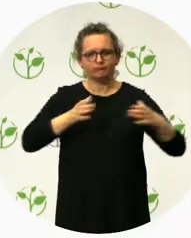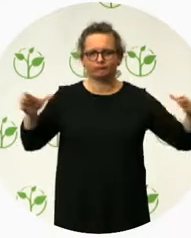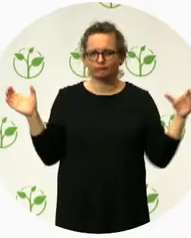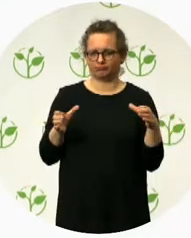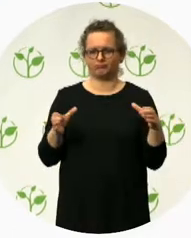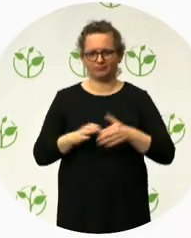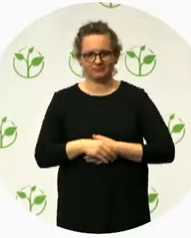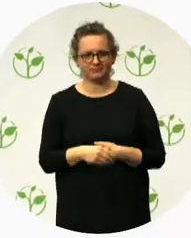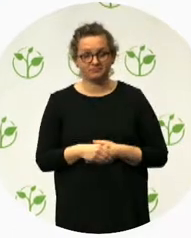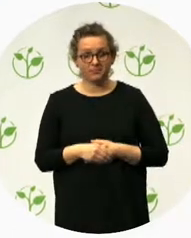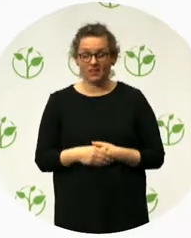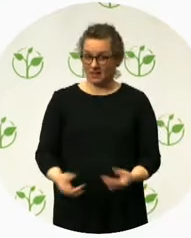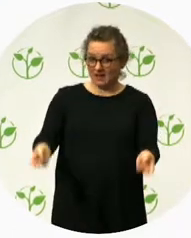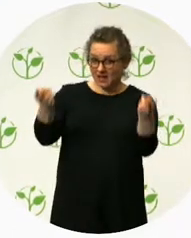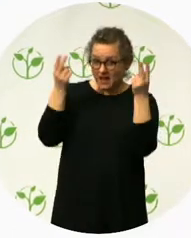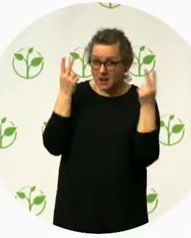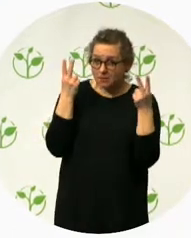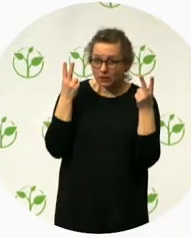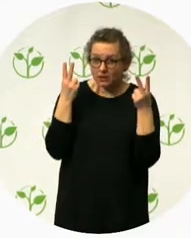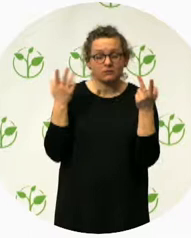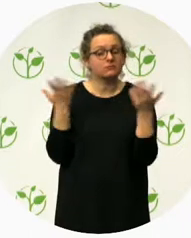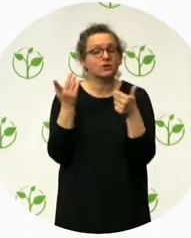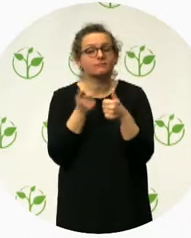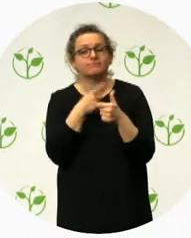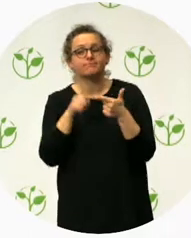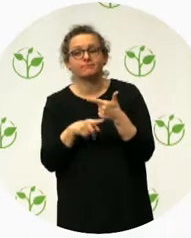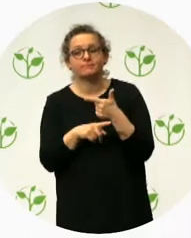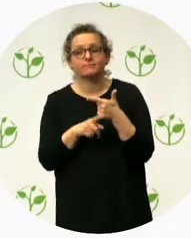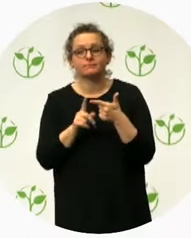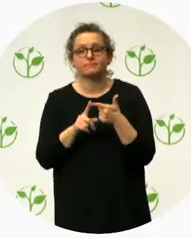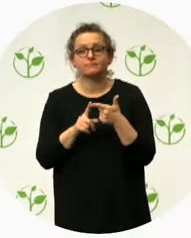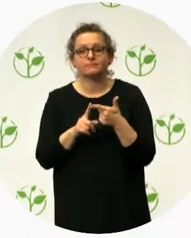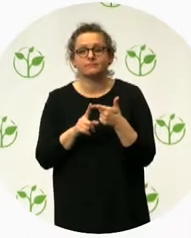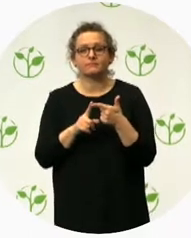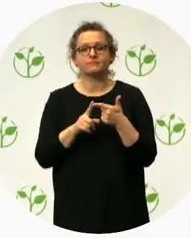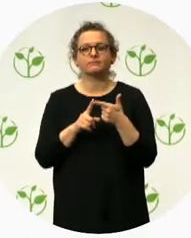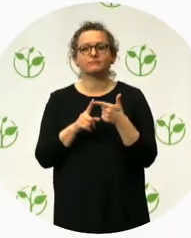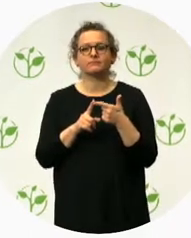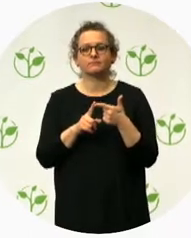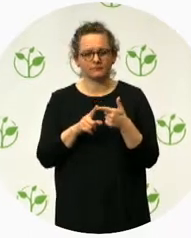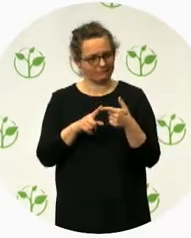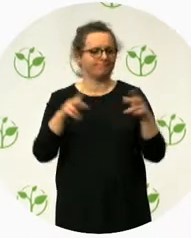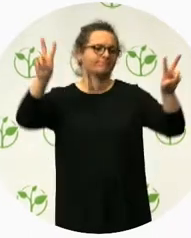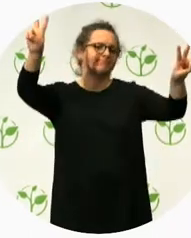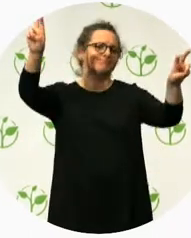is accessibility. Without barrier-free access to the physical environment,